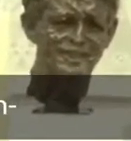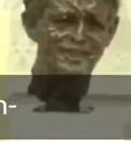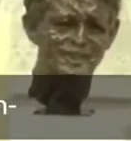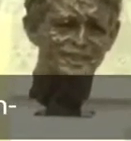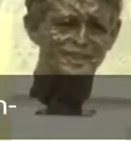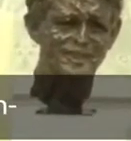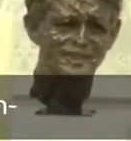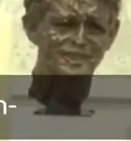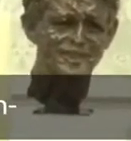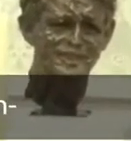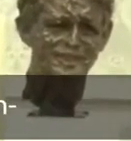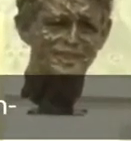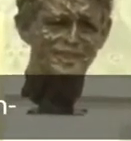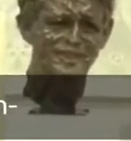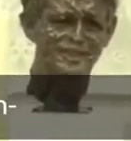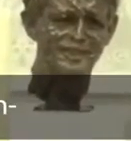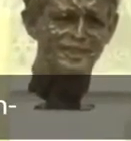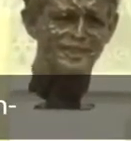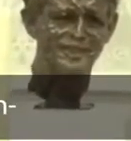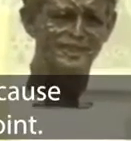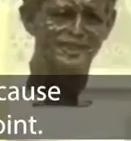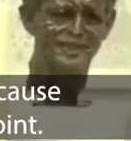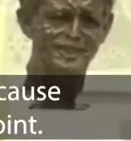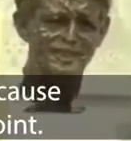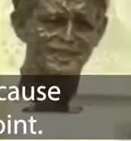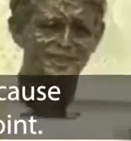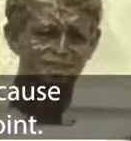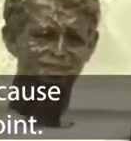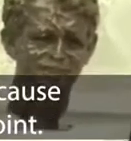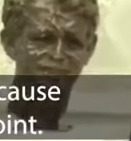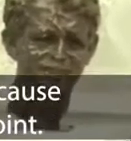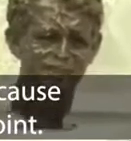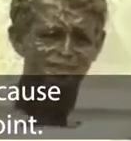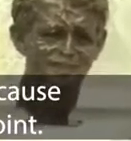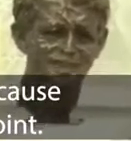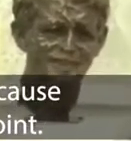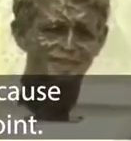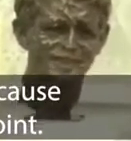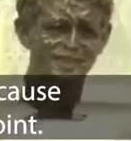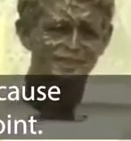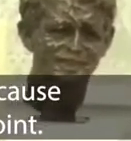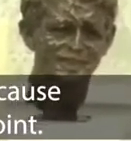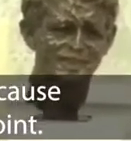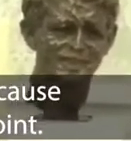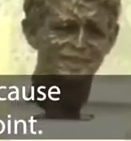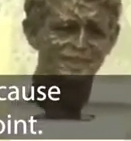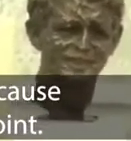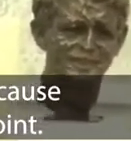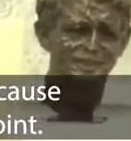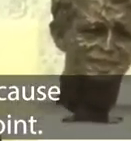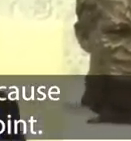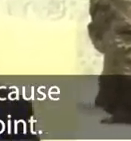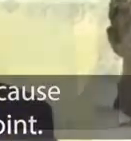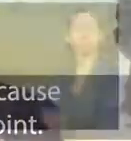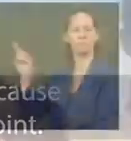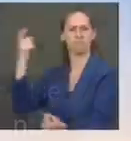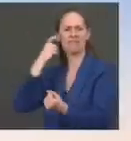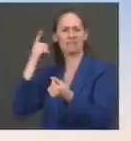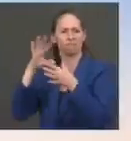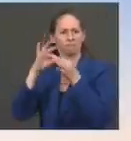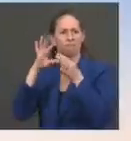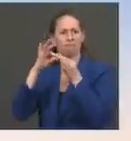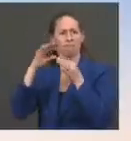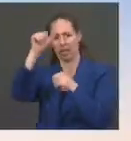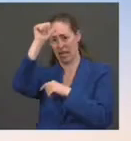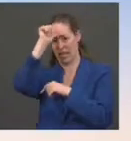with your permission, we should not answer questions because they won't ask any questions on point. And he advised